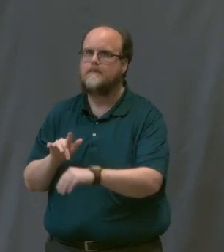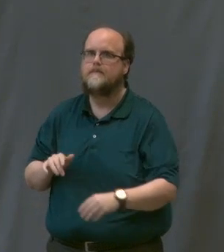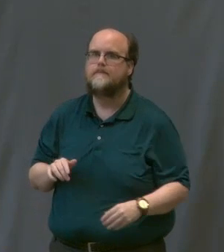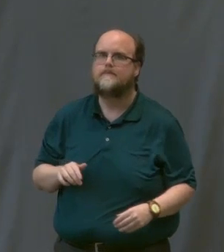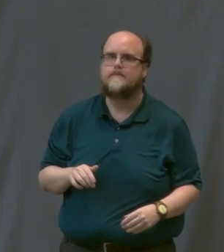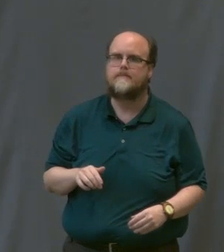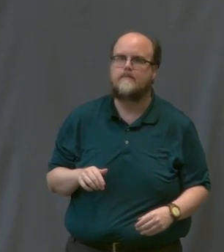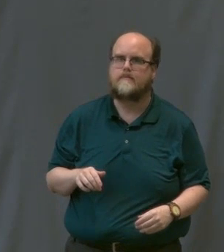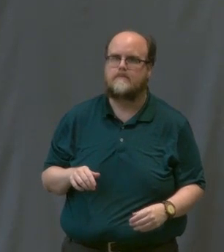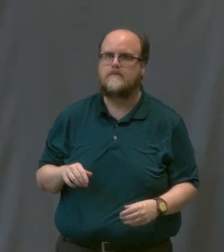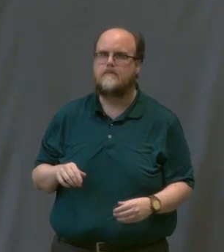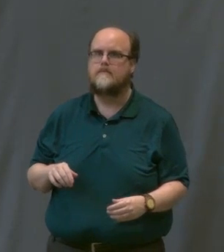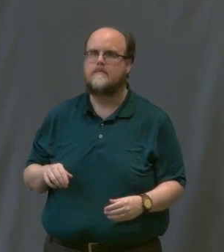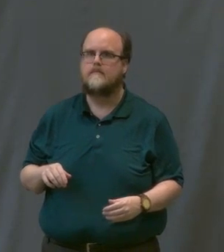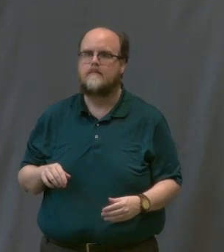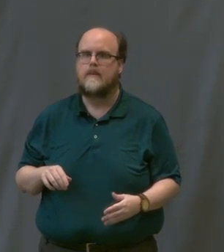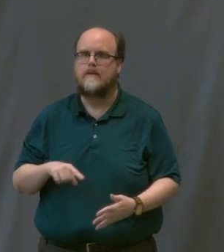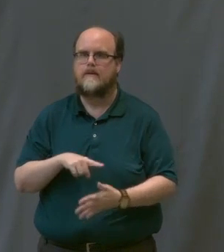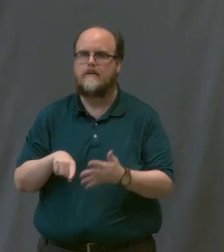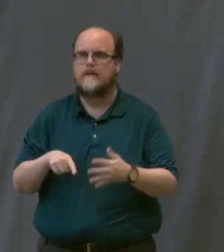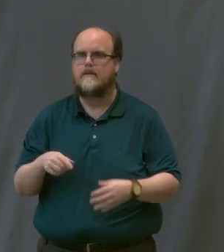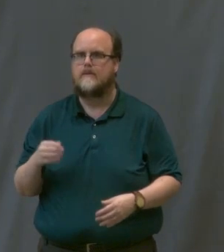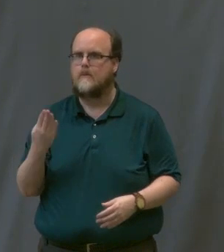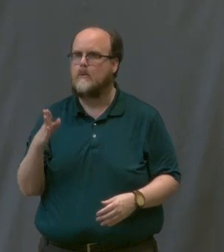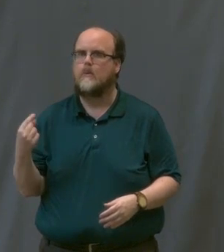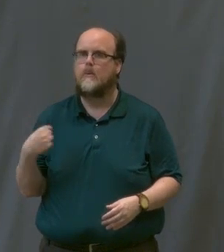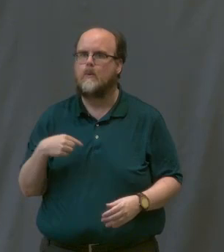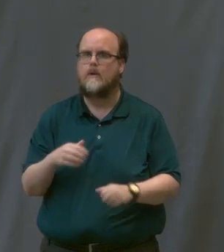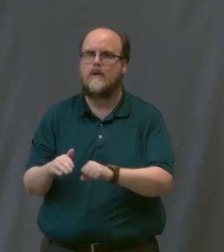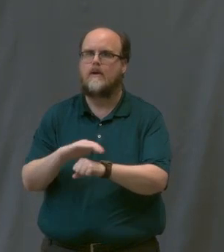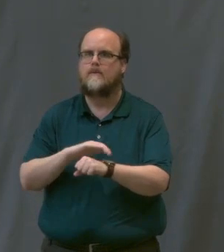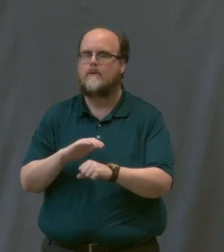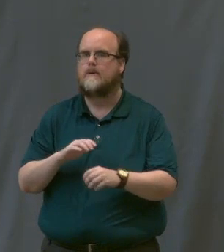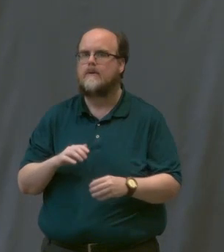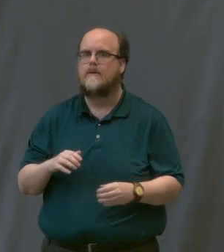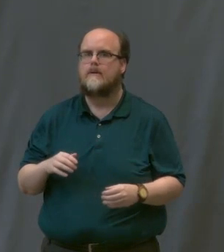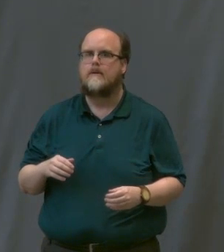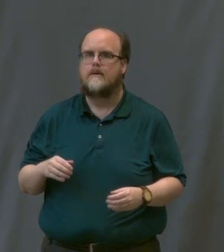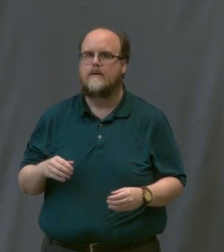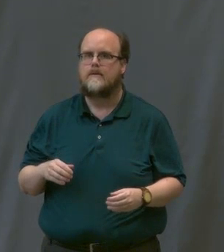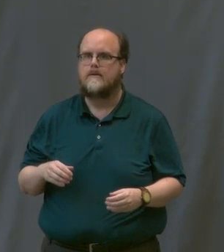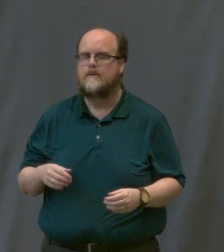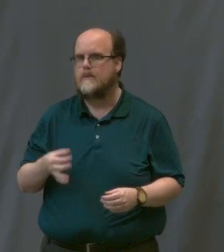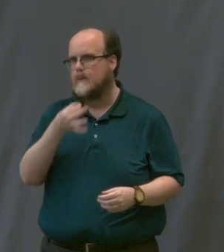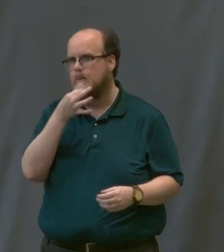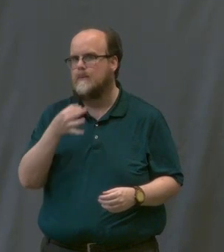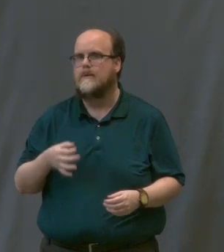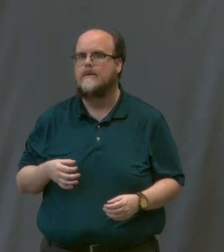These are the ones, there's about 9 of them that we'll be covering in some upcoming chapters.